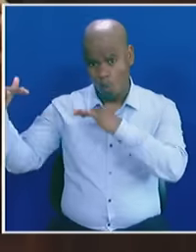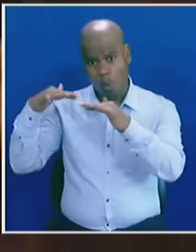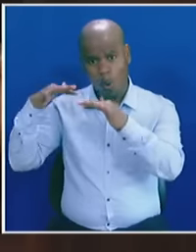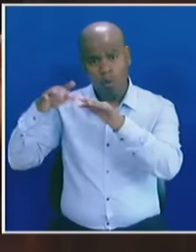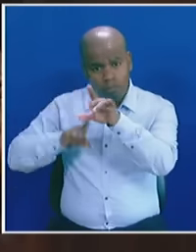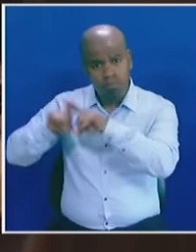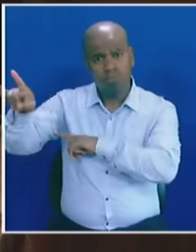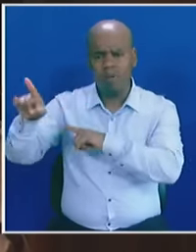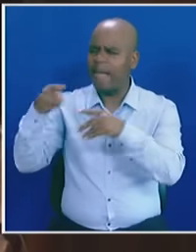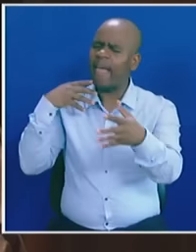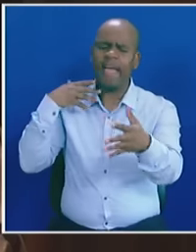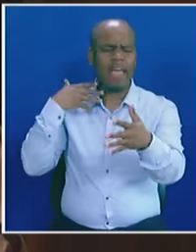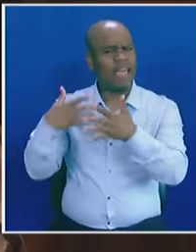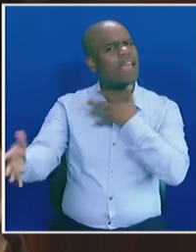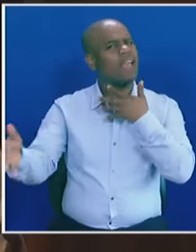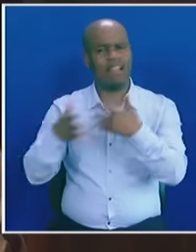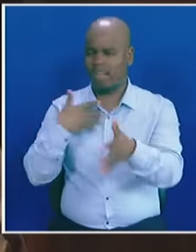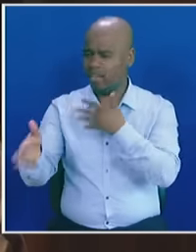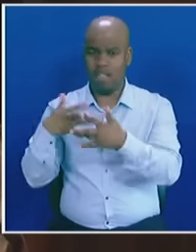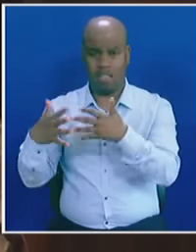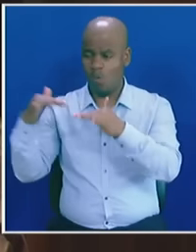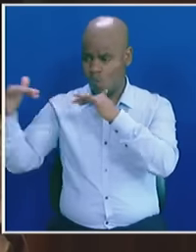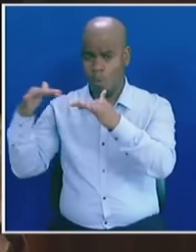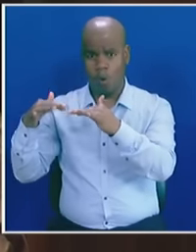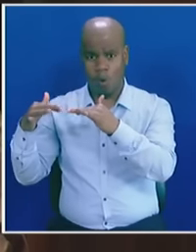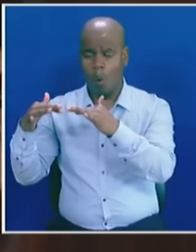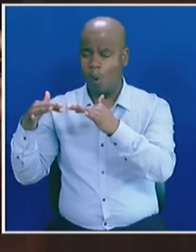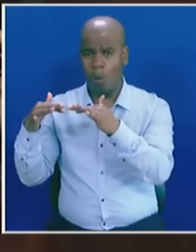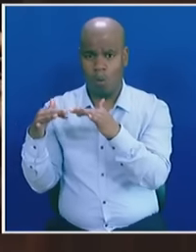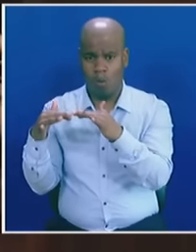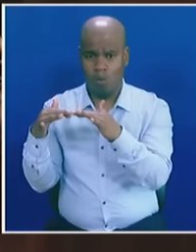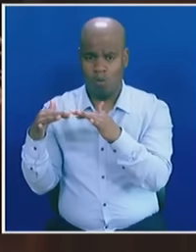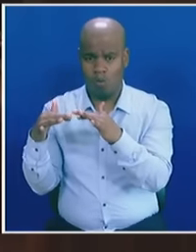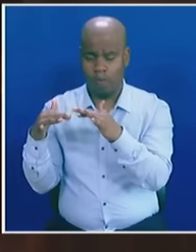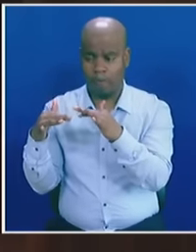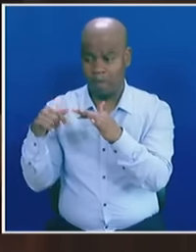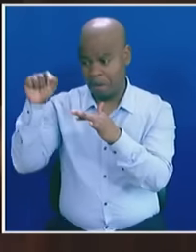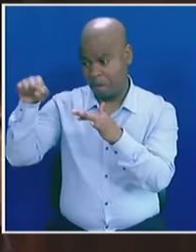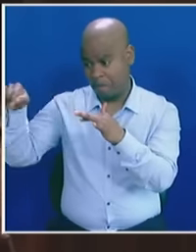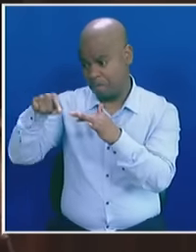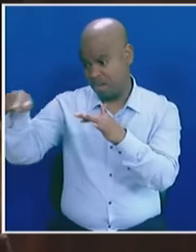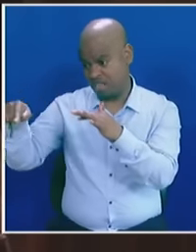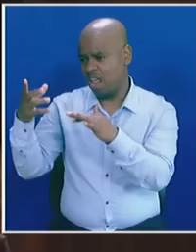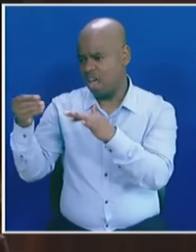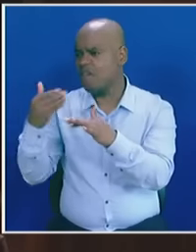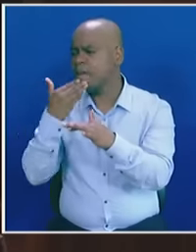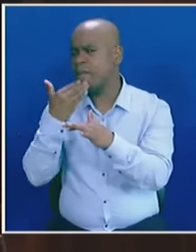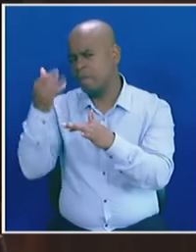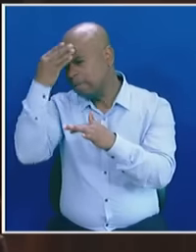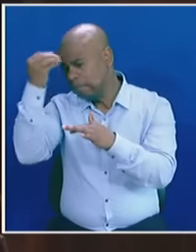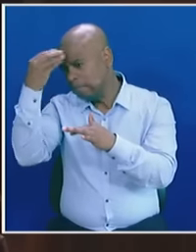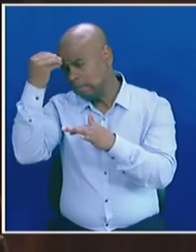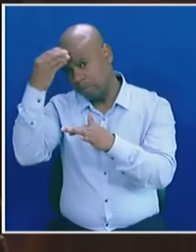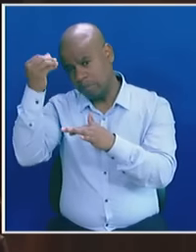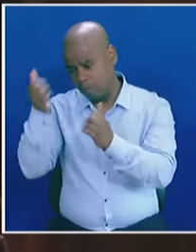any kind of wars for that matter, or threats, are those who have the best intelligence